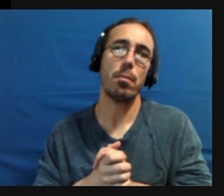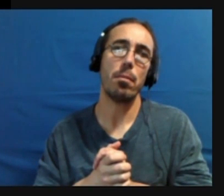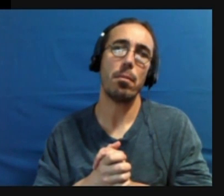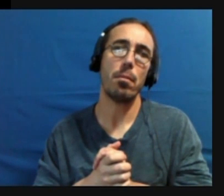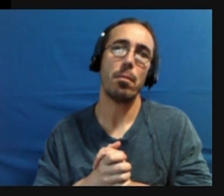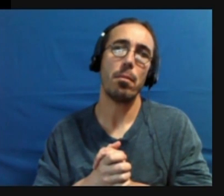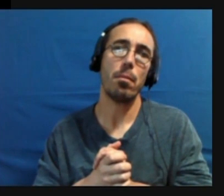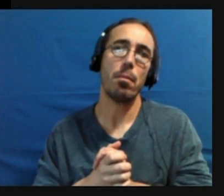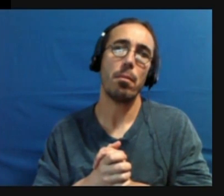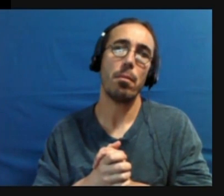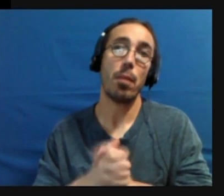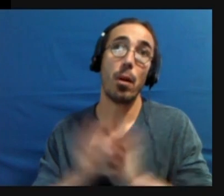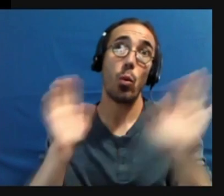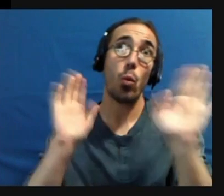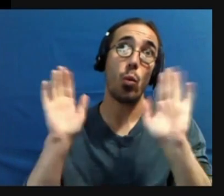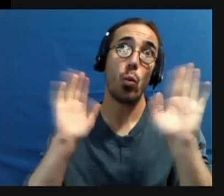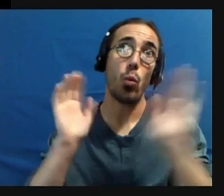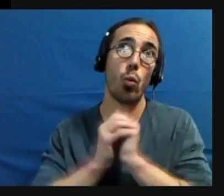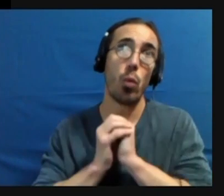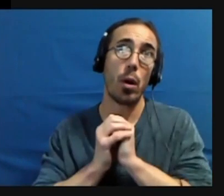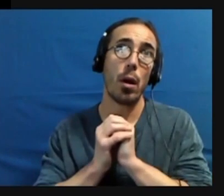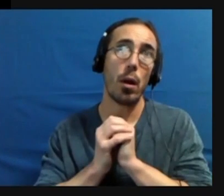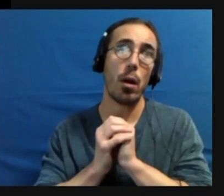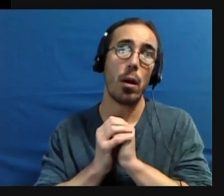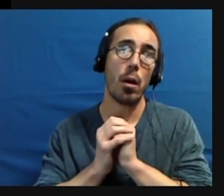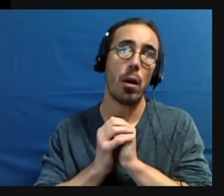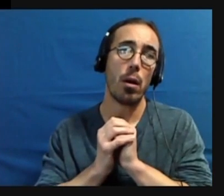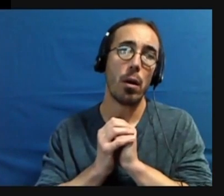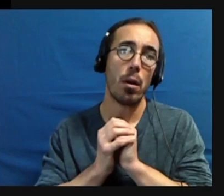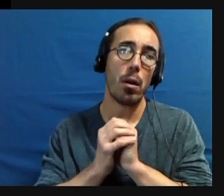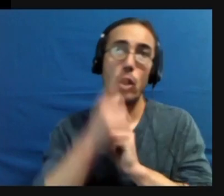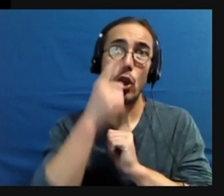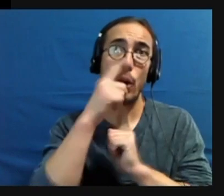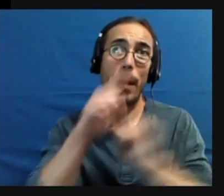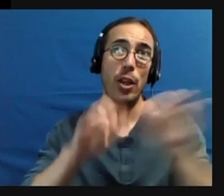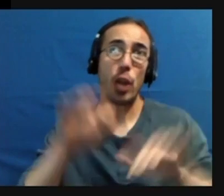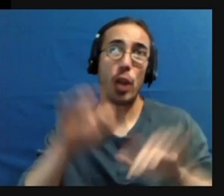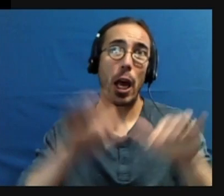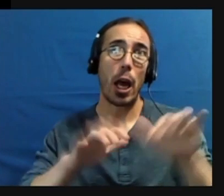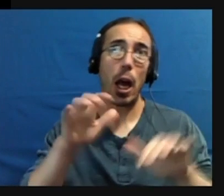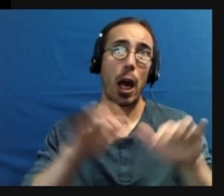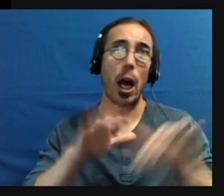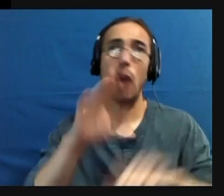Can I get an update in the chat on how much time I have left?